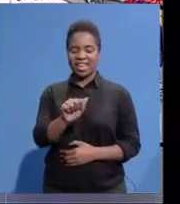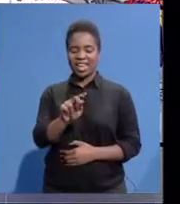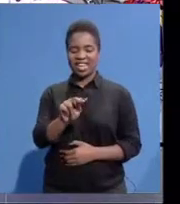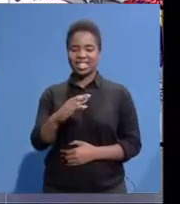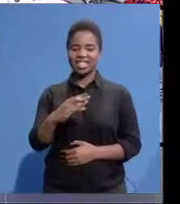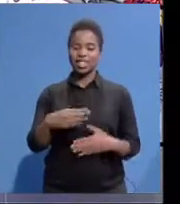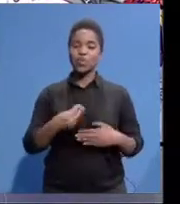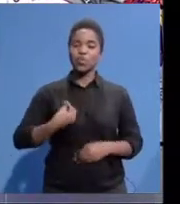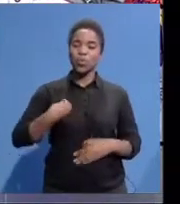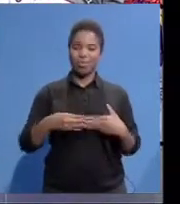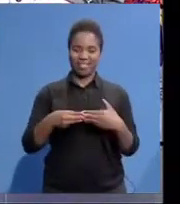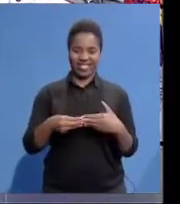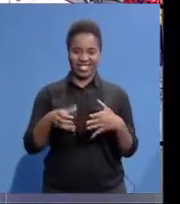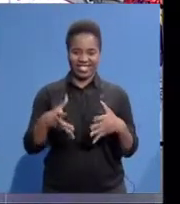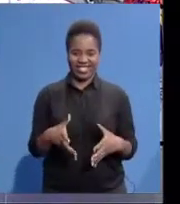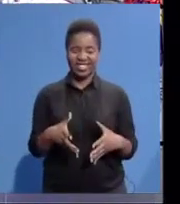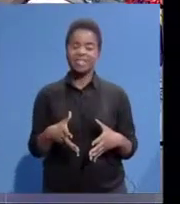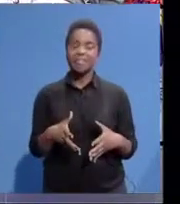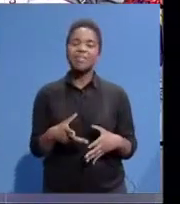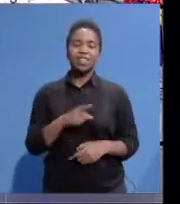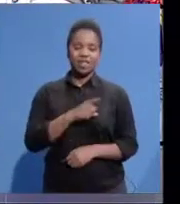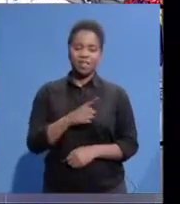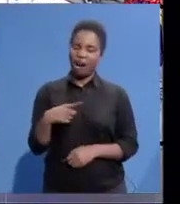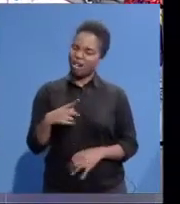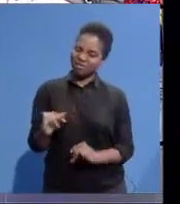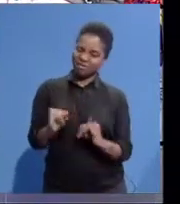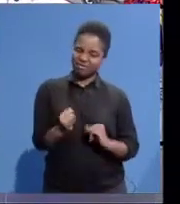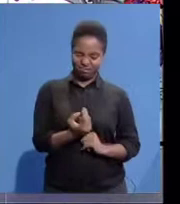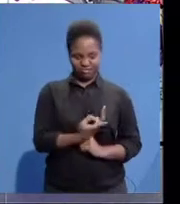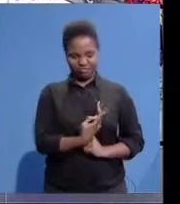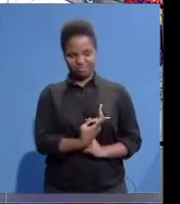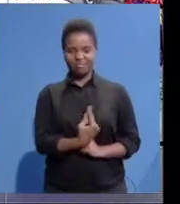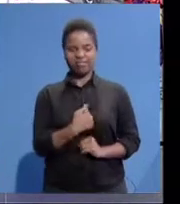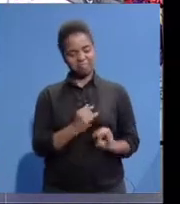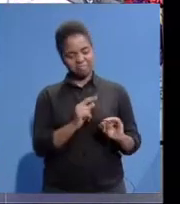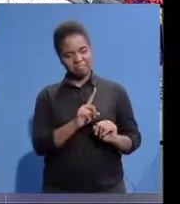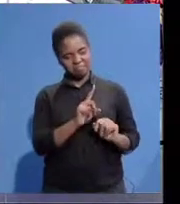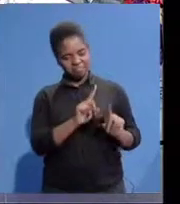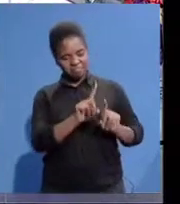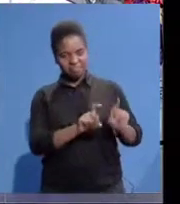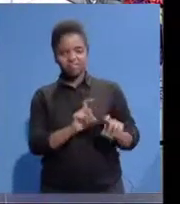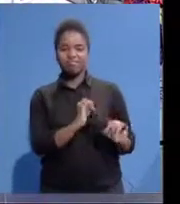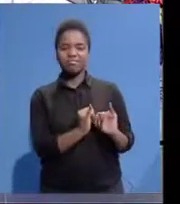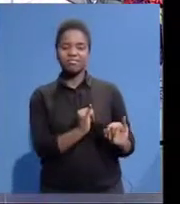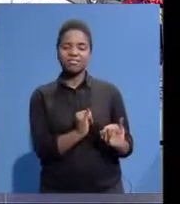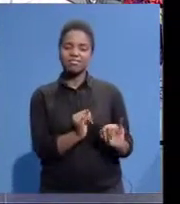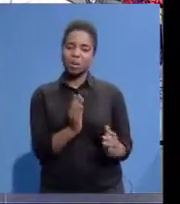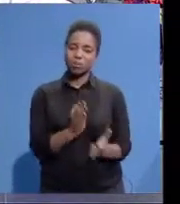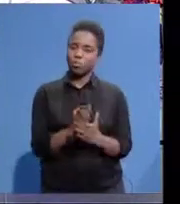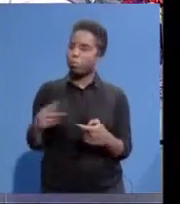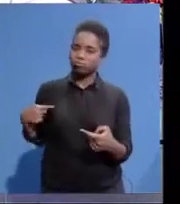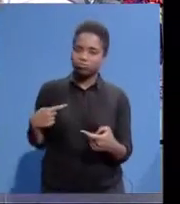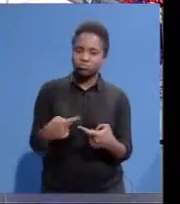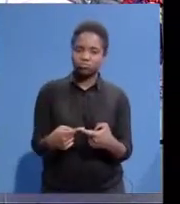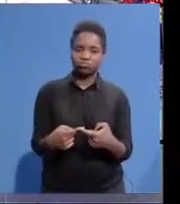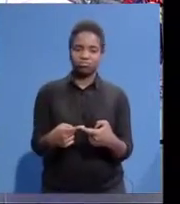actually bring your thoughts into this particular discussions. I'm sure you've heard the discussions we've had, and we're now fixed at the point